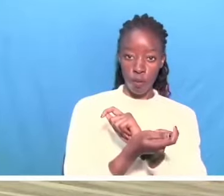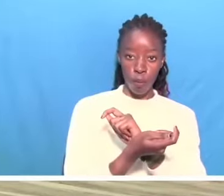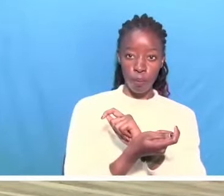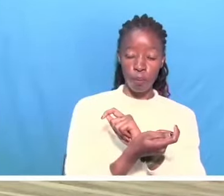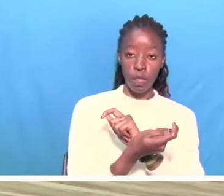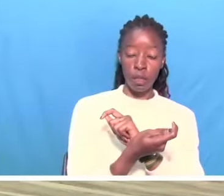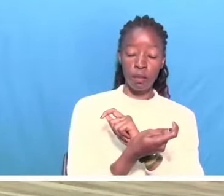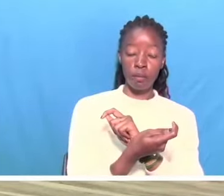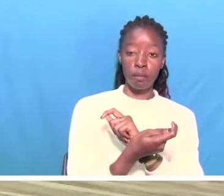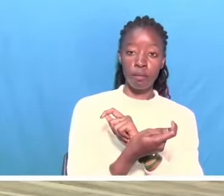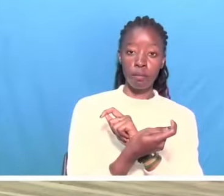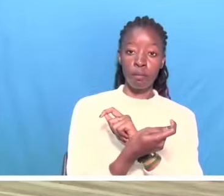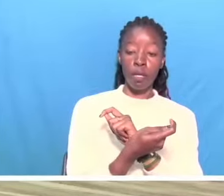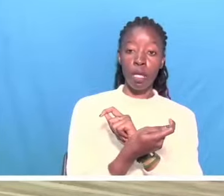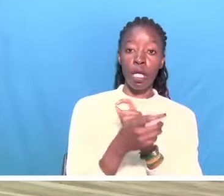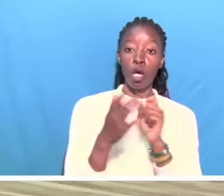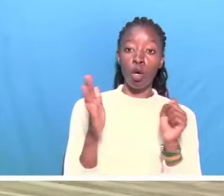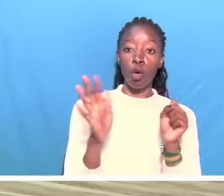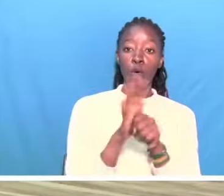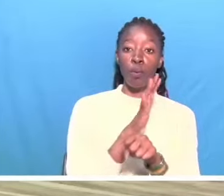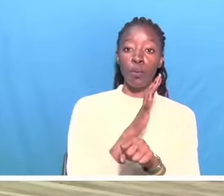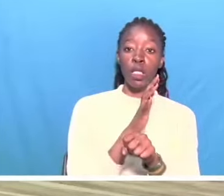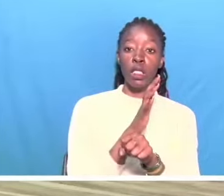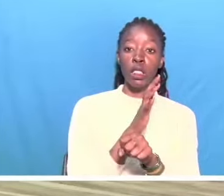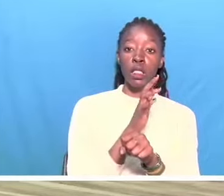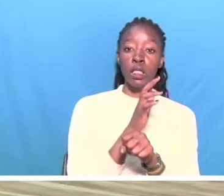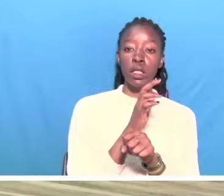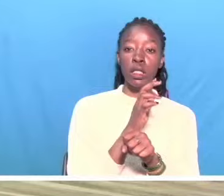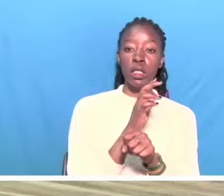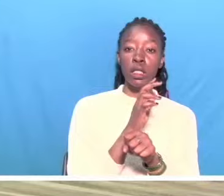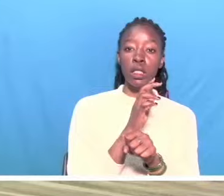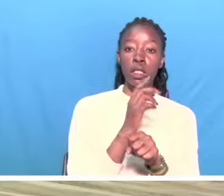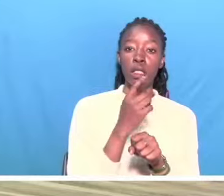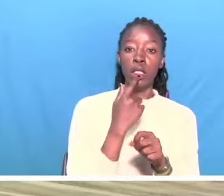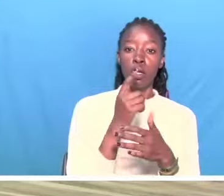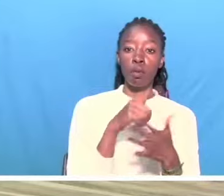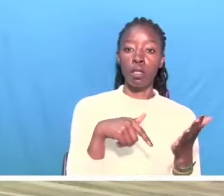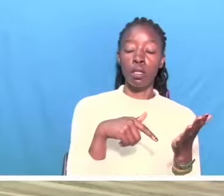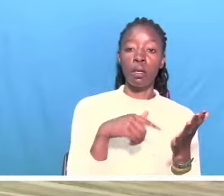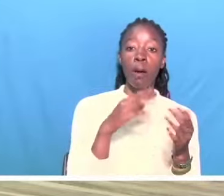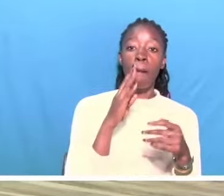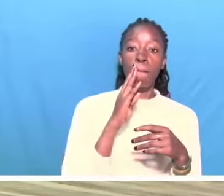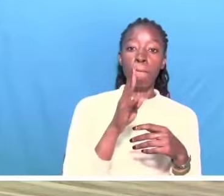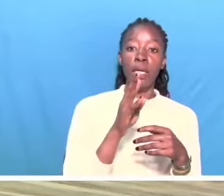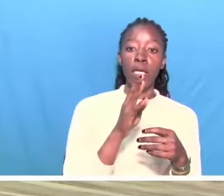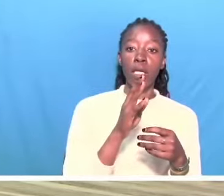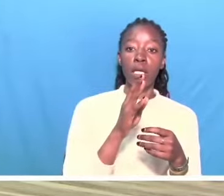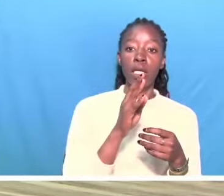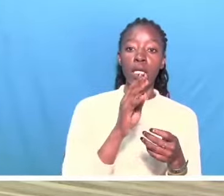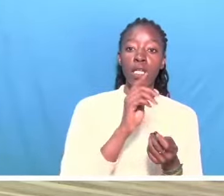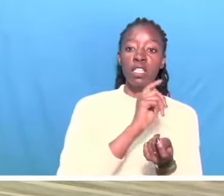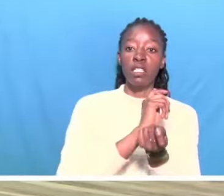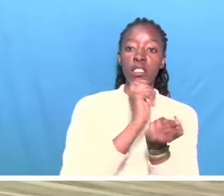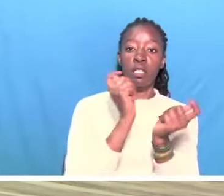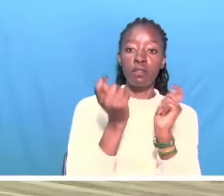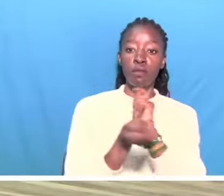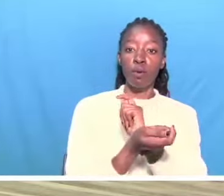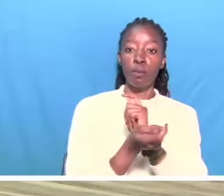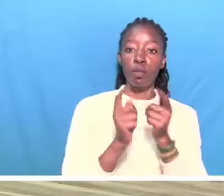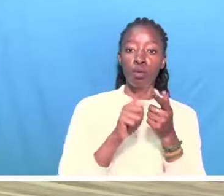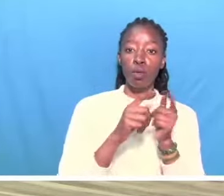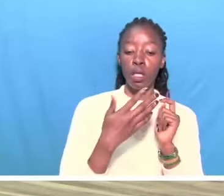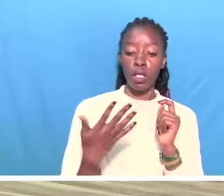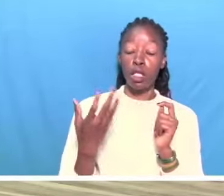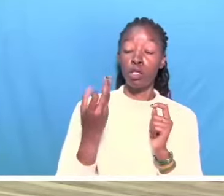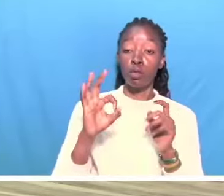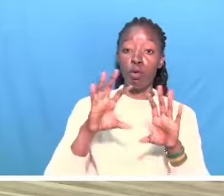But the complete version is that do not conform to the standards of this world, but